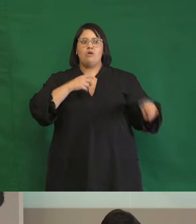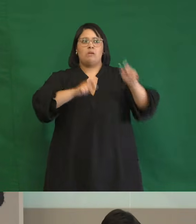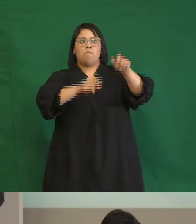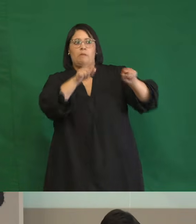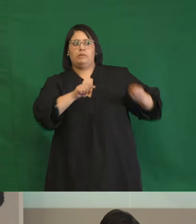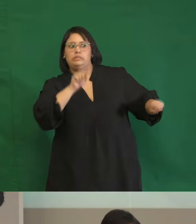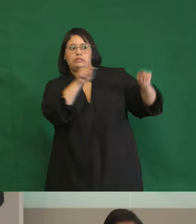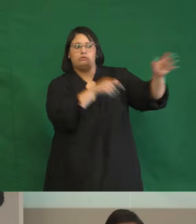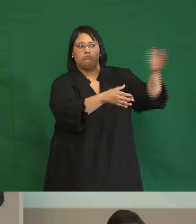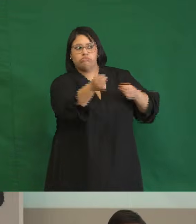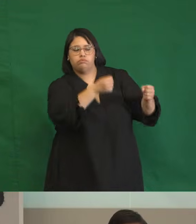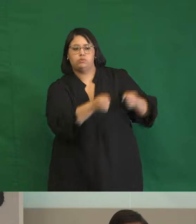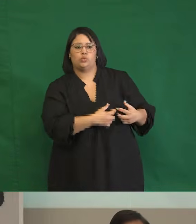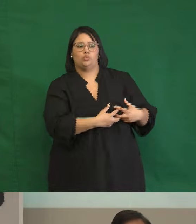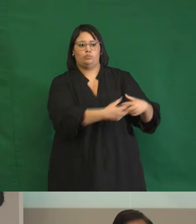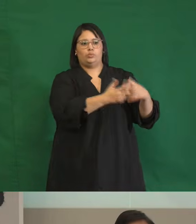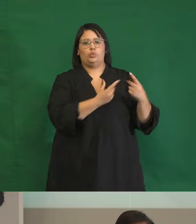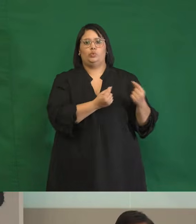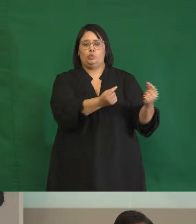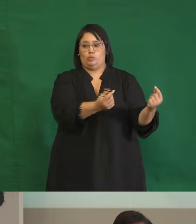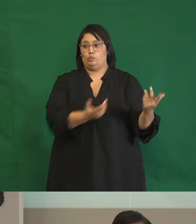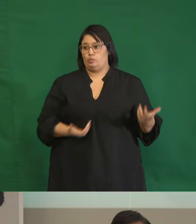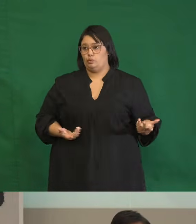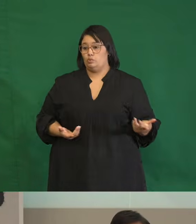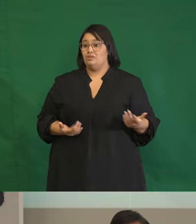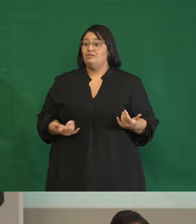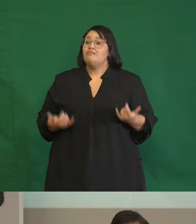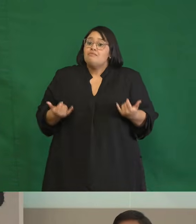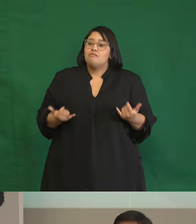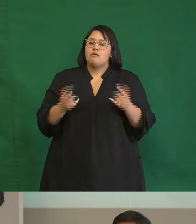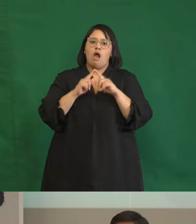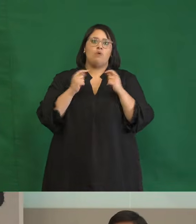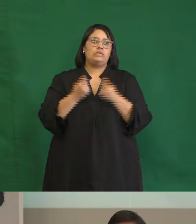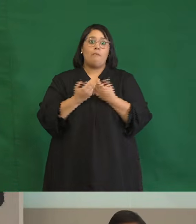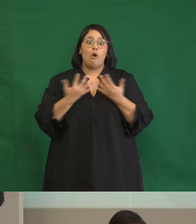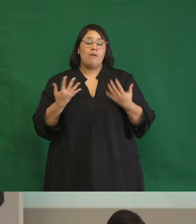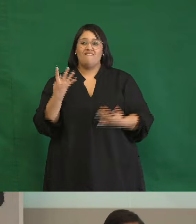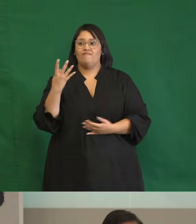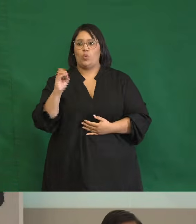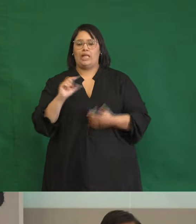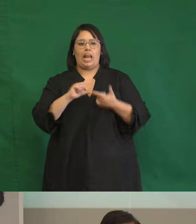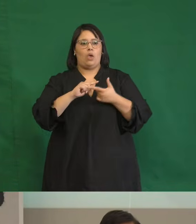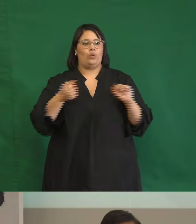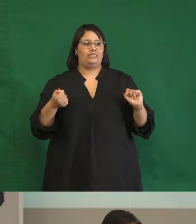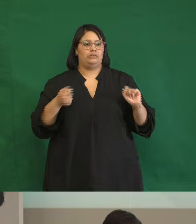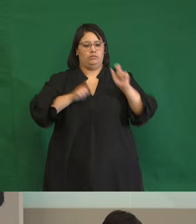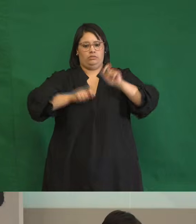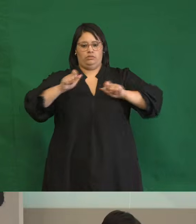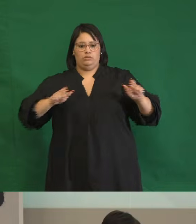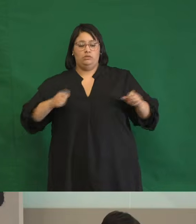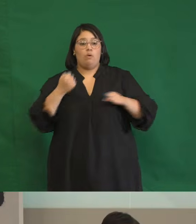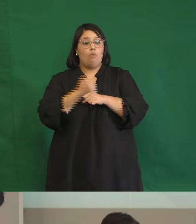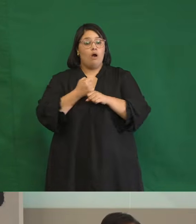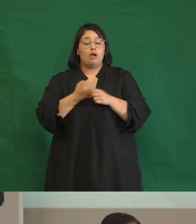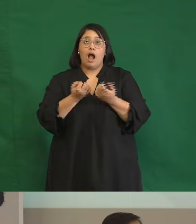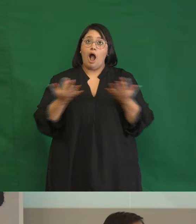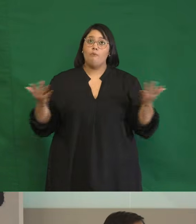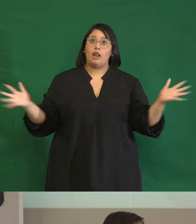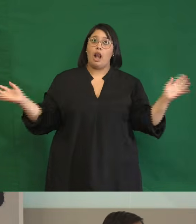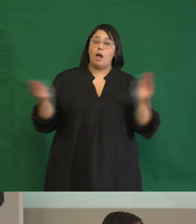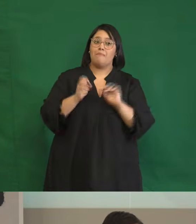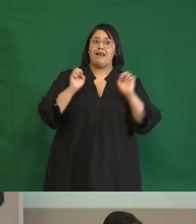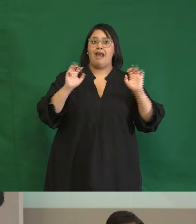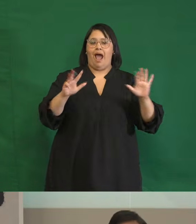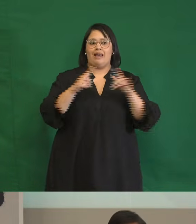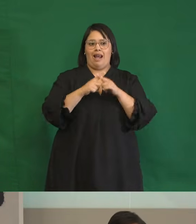people. Currently, we have a team of about 40 linguists working on the 9 languages included in the